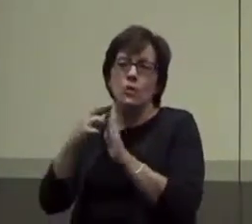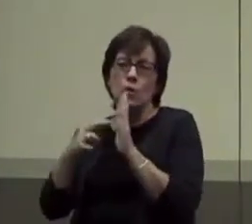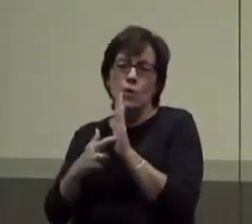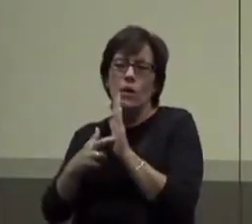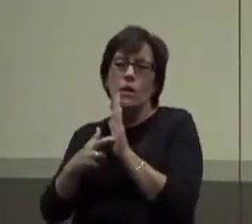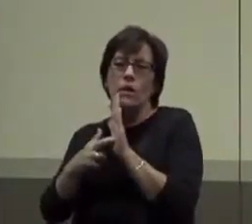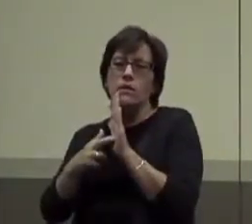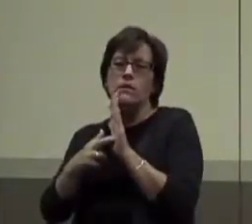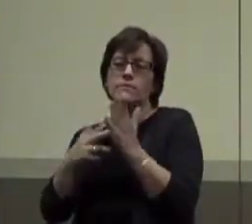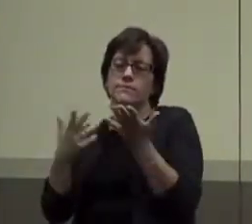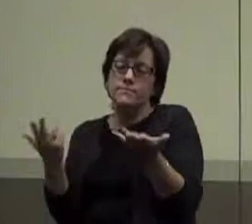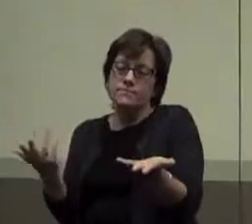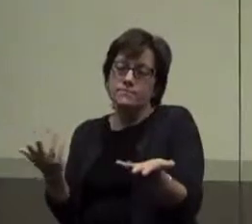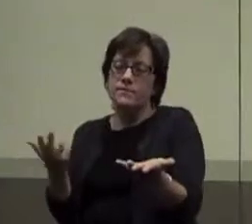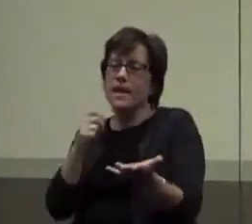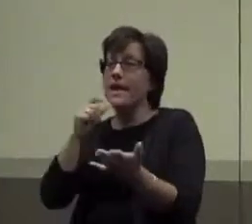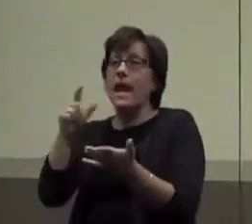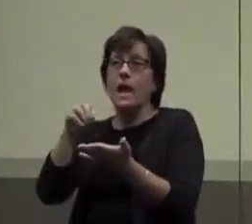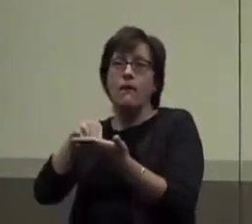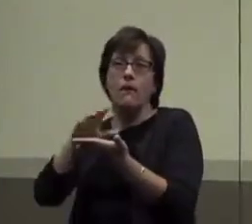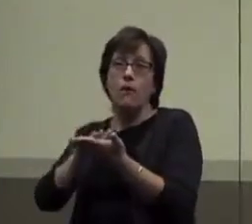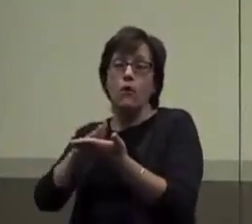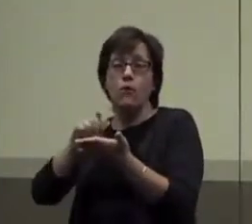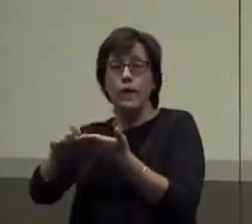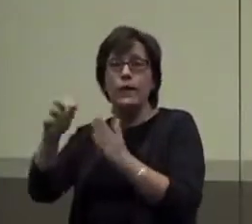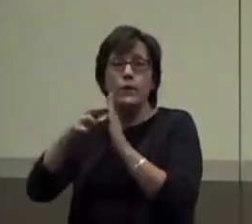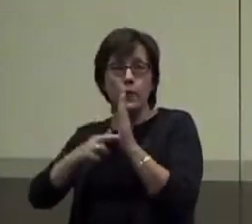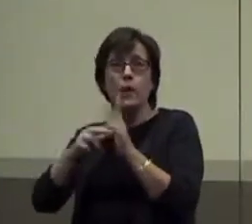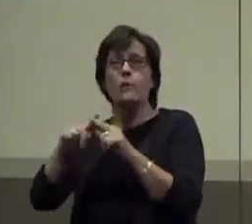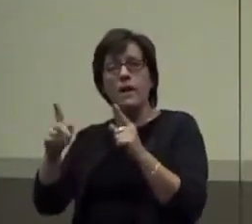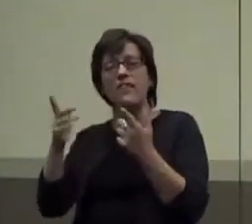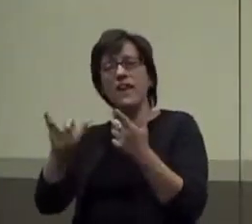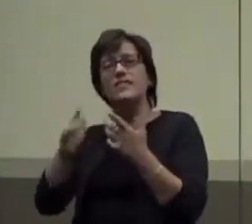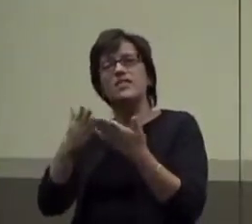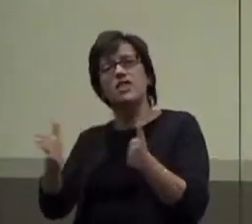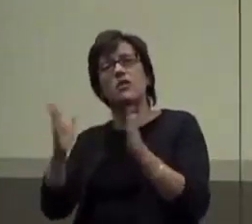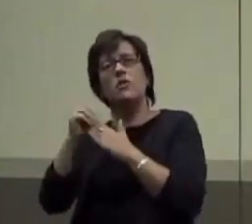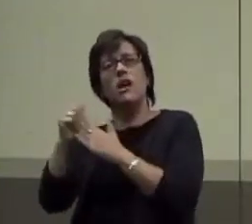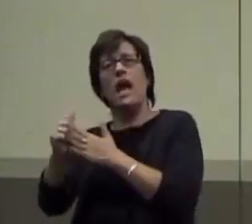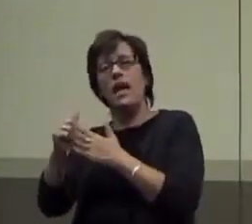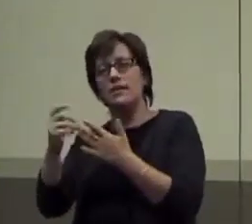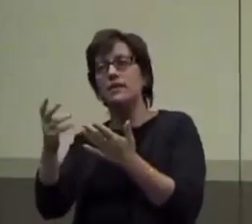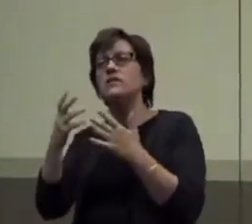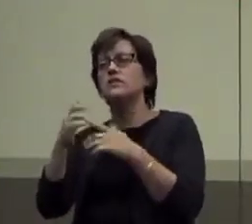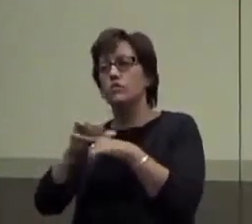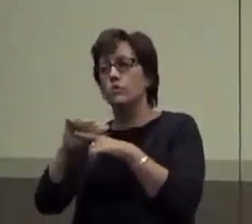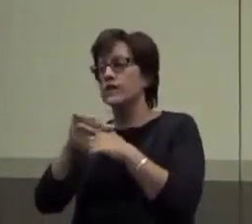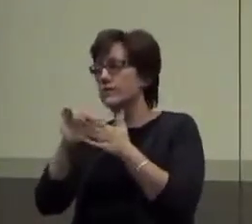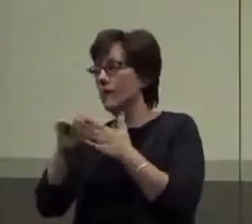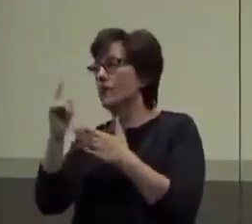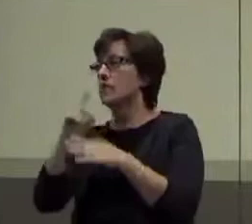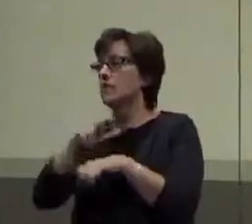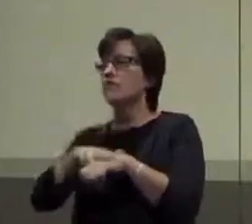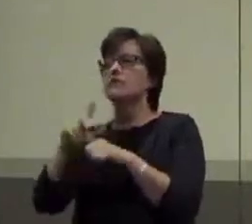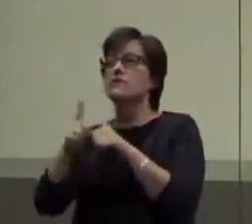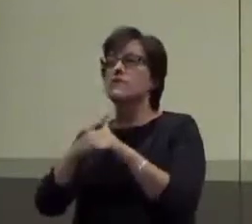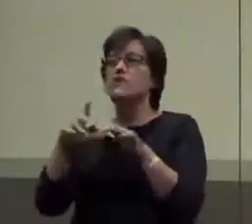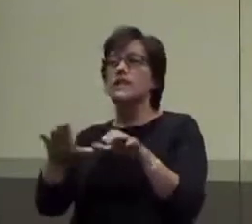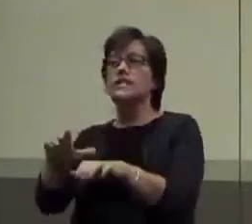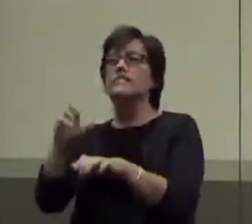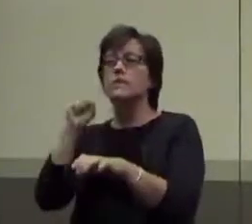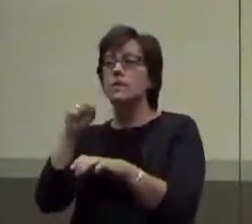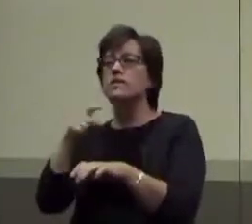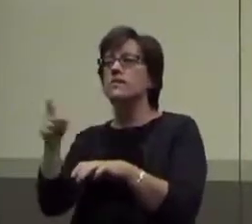along there. So what I want you guys to do is practice this one, okay? So, of course, the first activity was